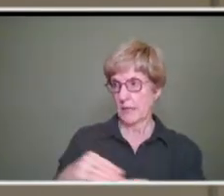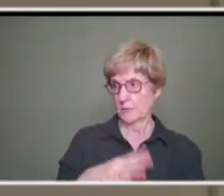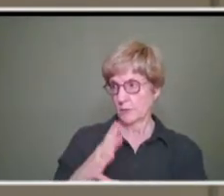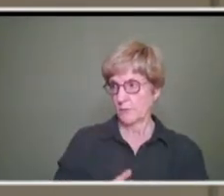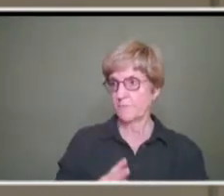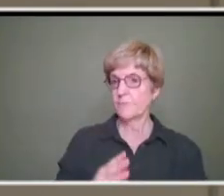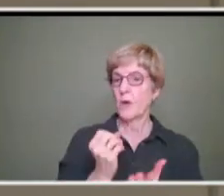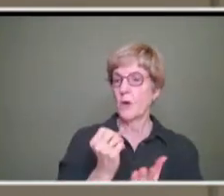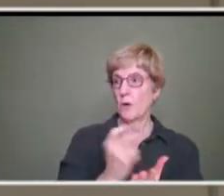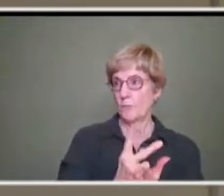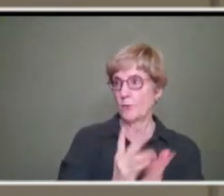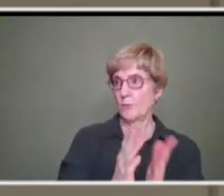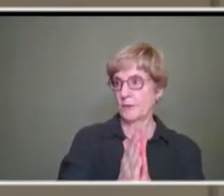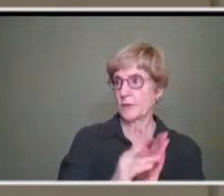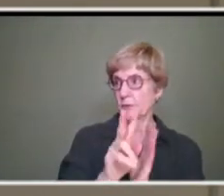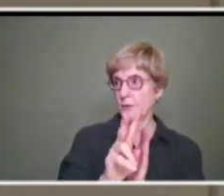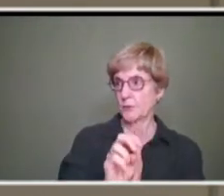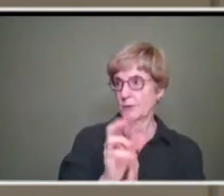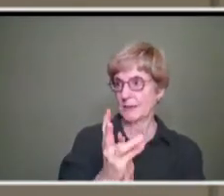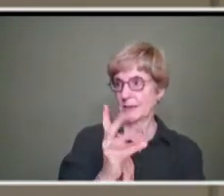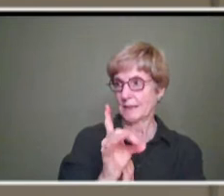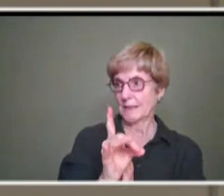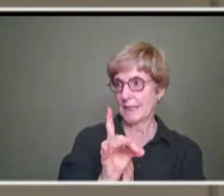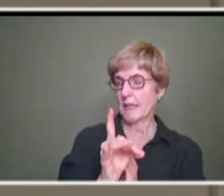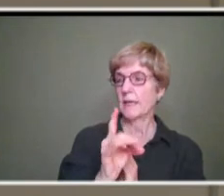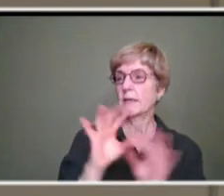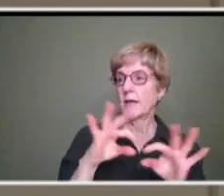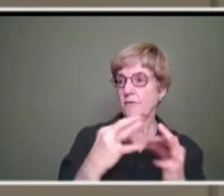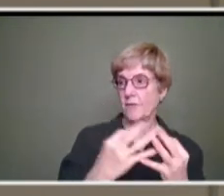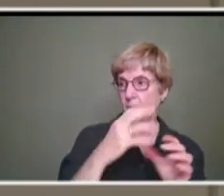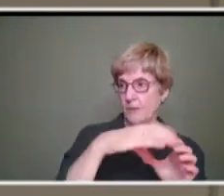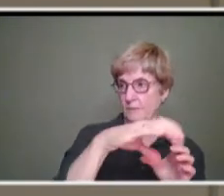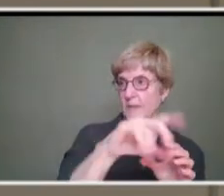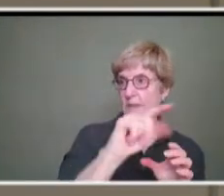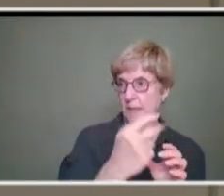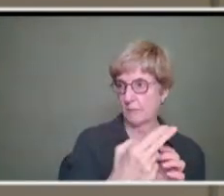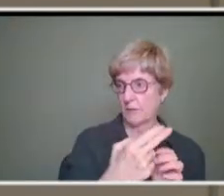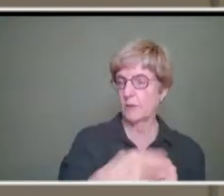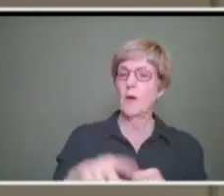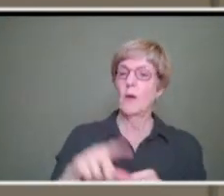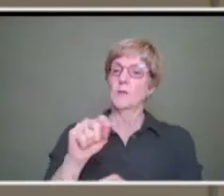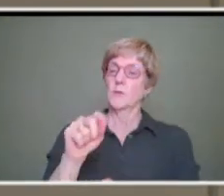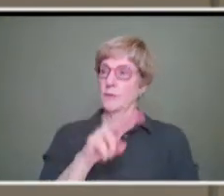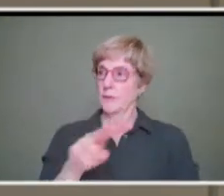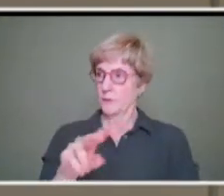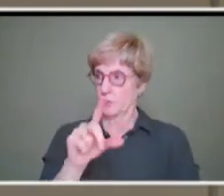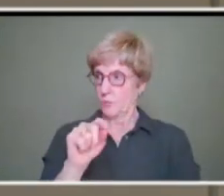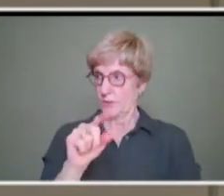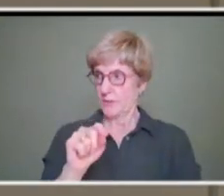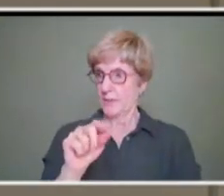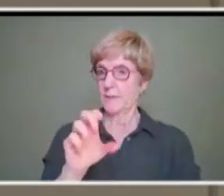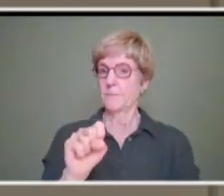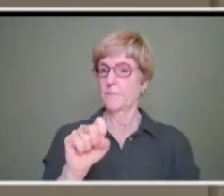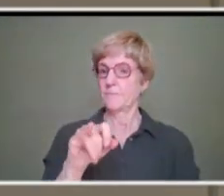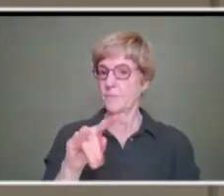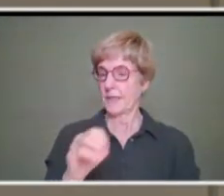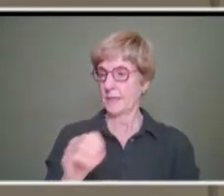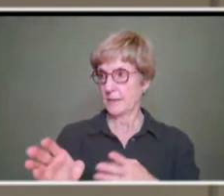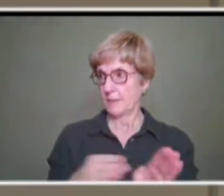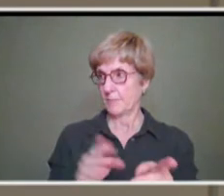petition for 268 multi-family in 2020 a site plan amendment to allow